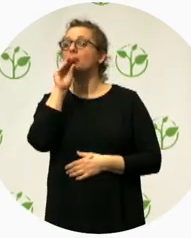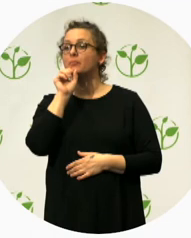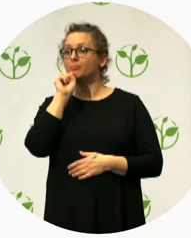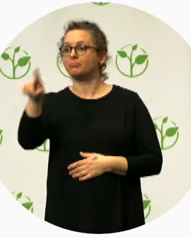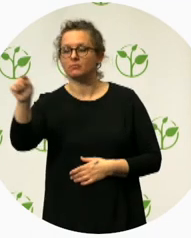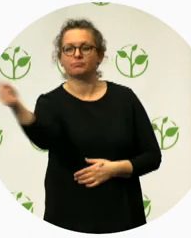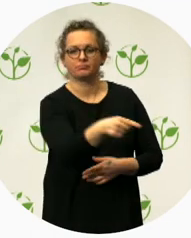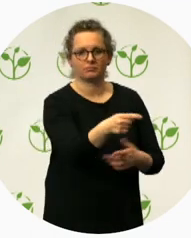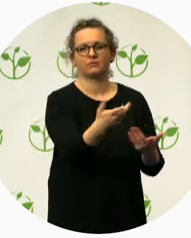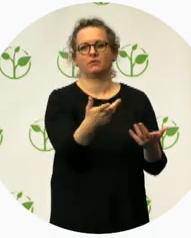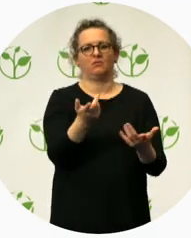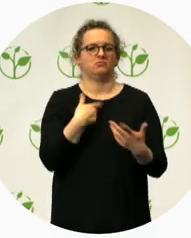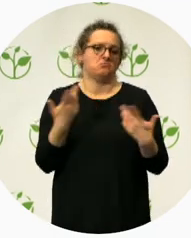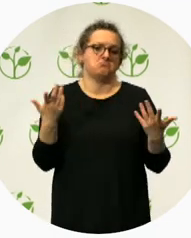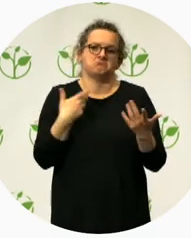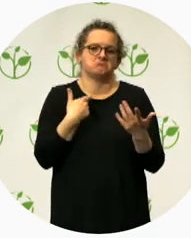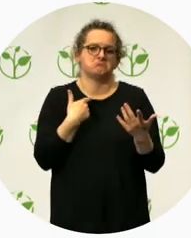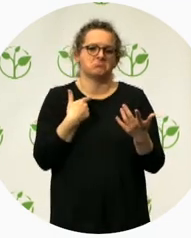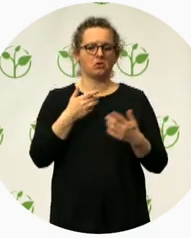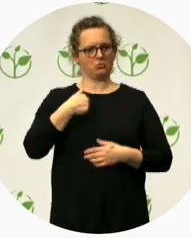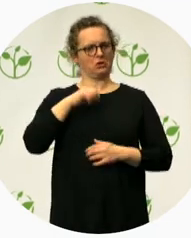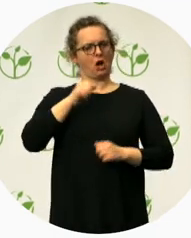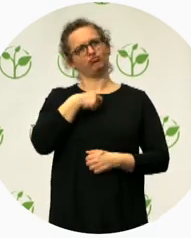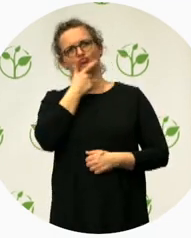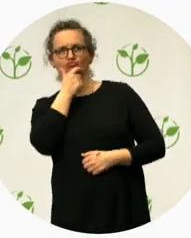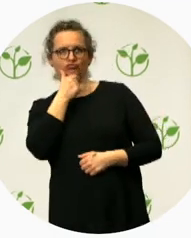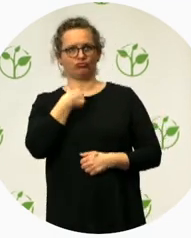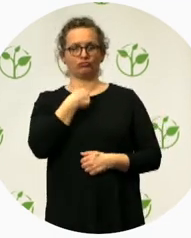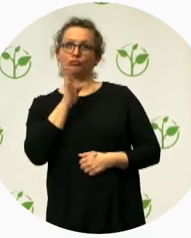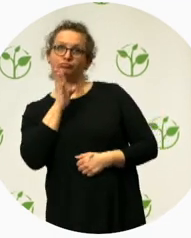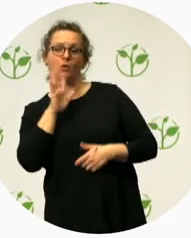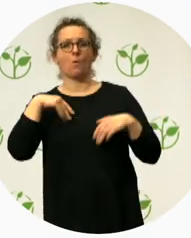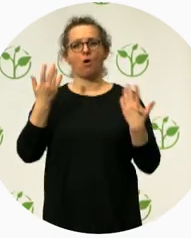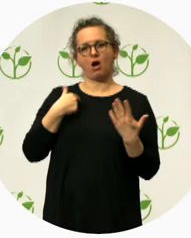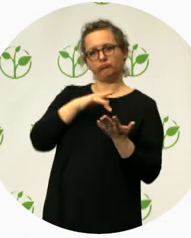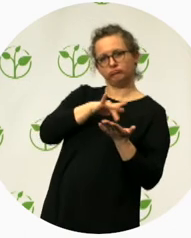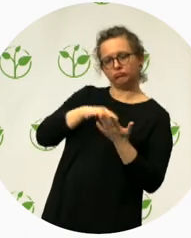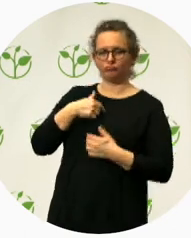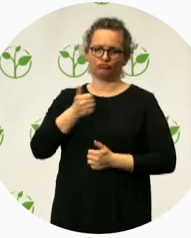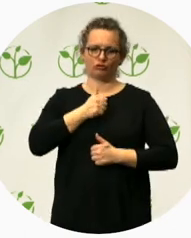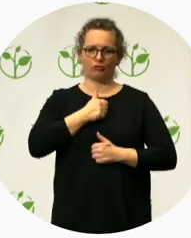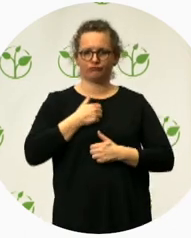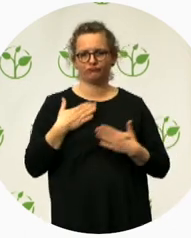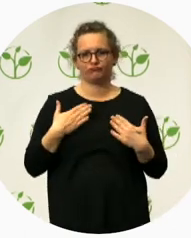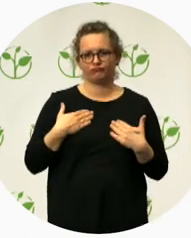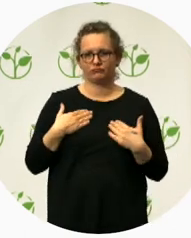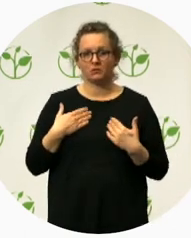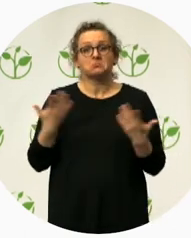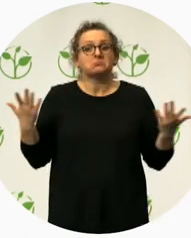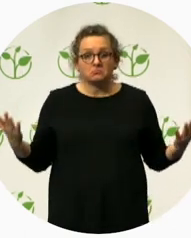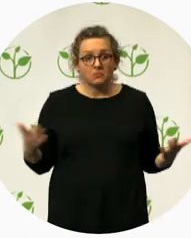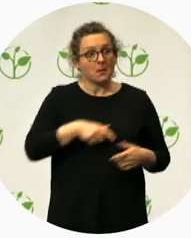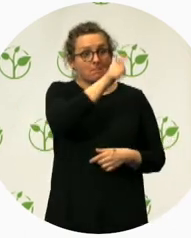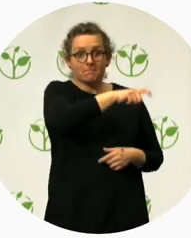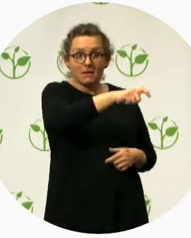seen people using this, people with little or no vision can control their environment automatically. People with physical disabilities don't need